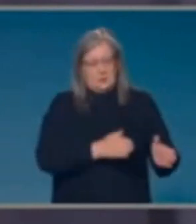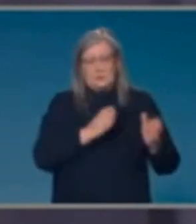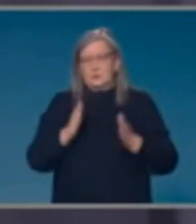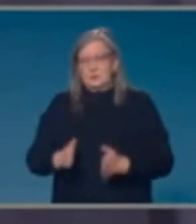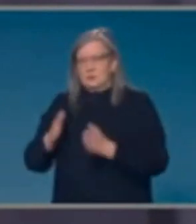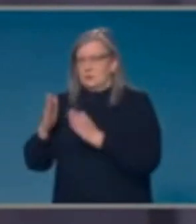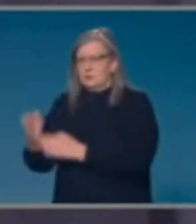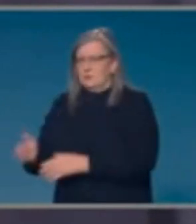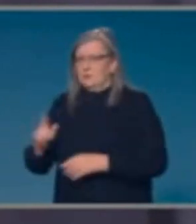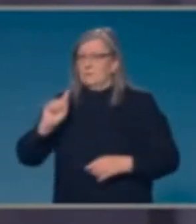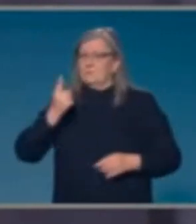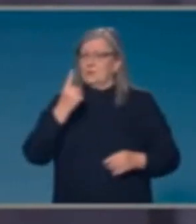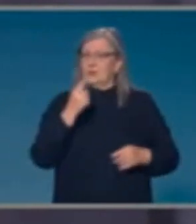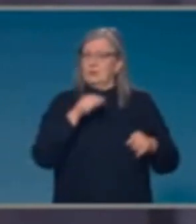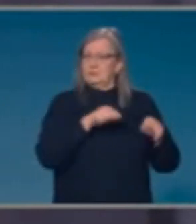Australian